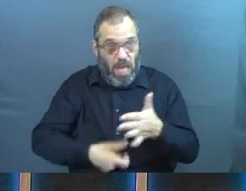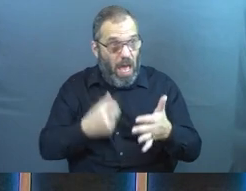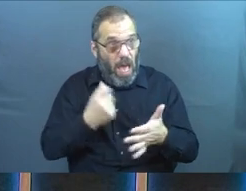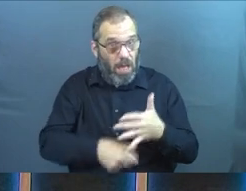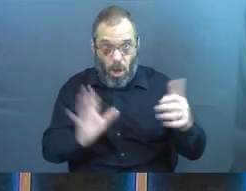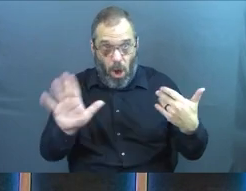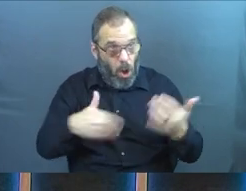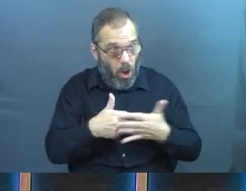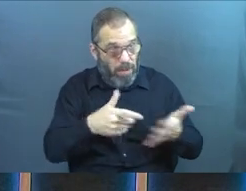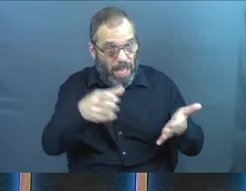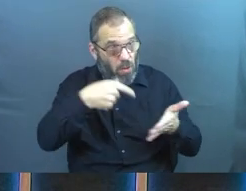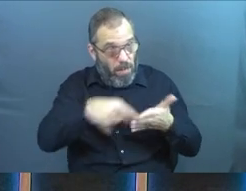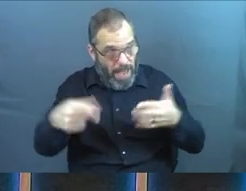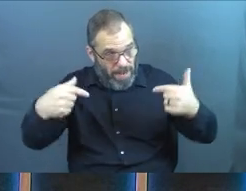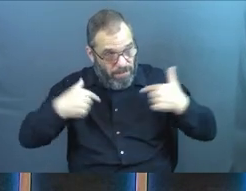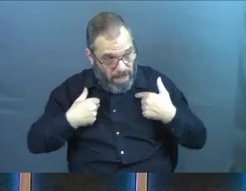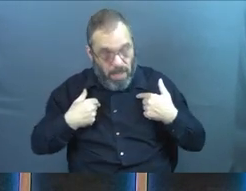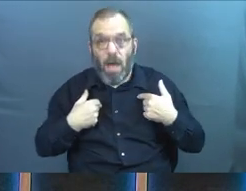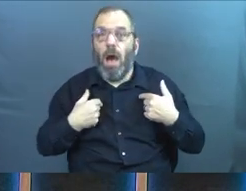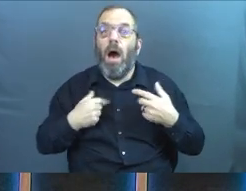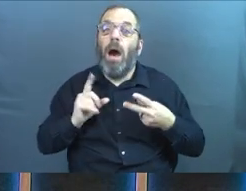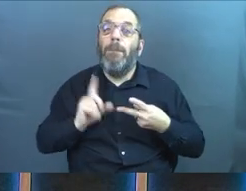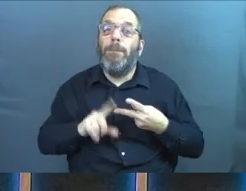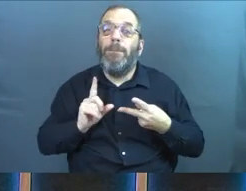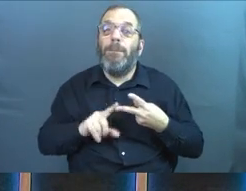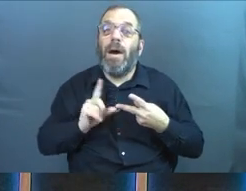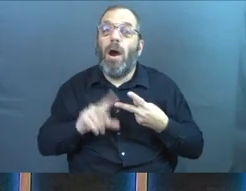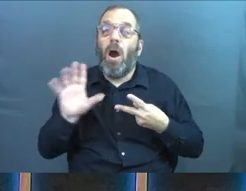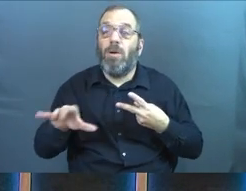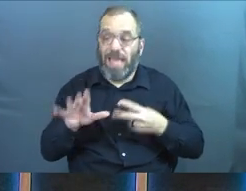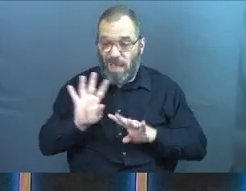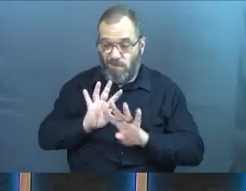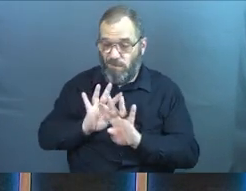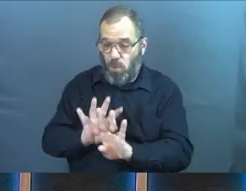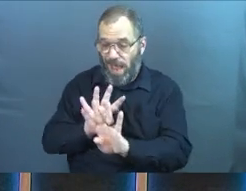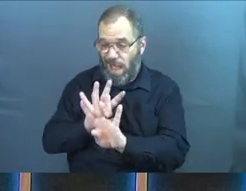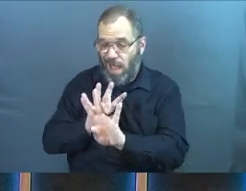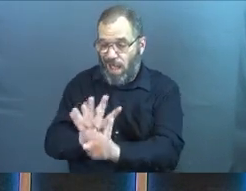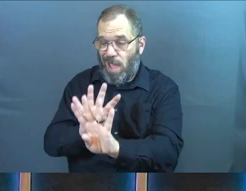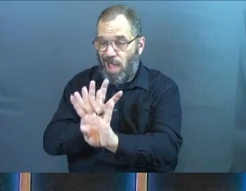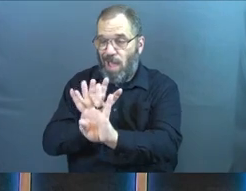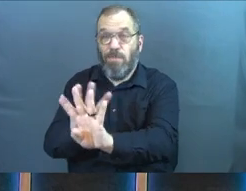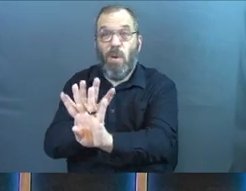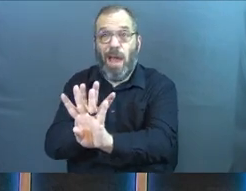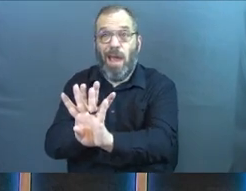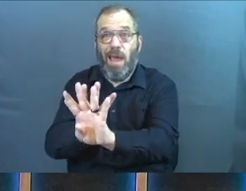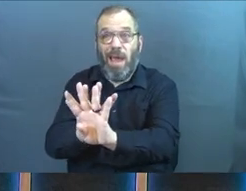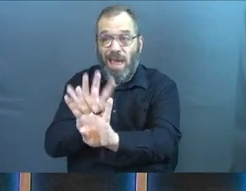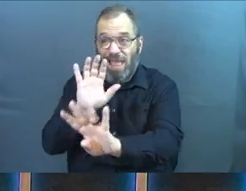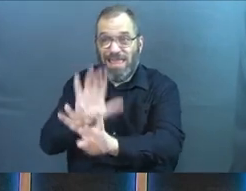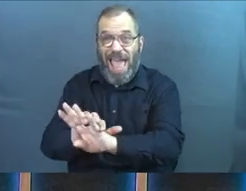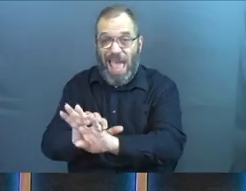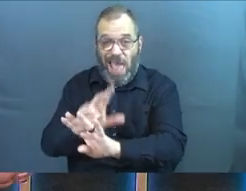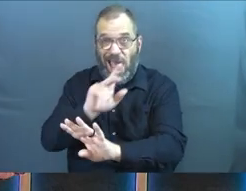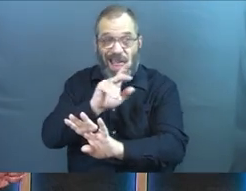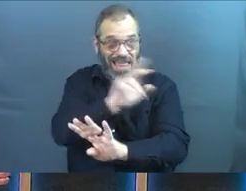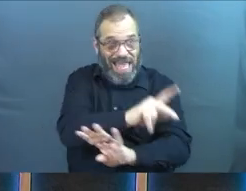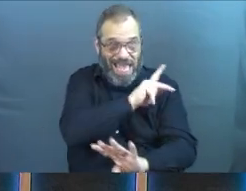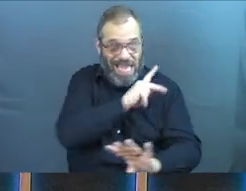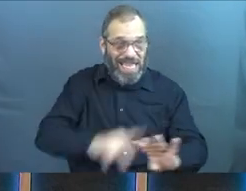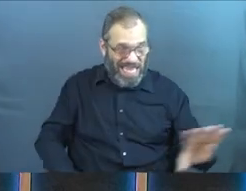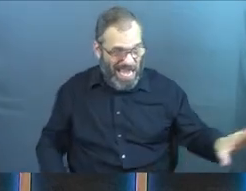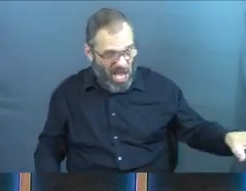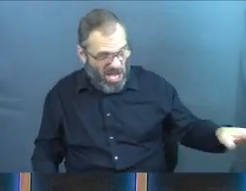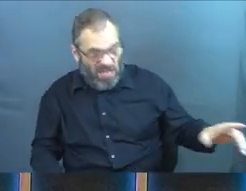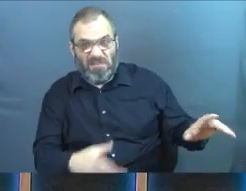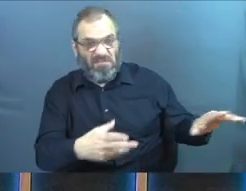is the result of everything that you paid me. But part of that parade that they would have is they would actually take the conquered king and they would